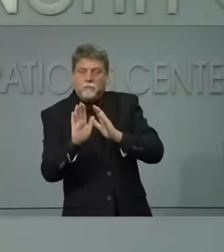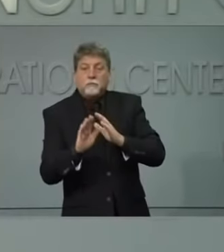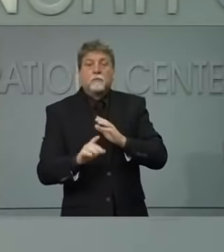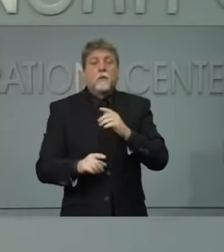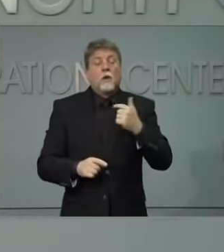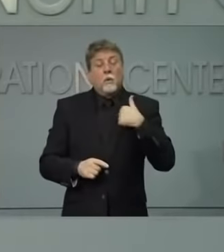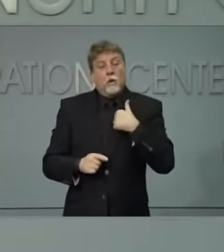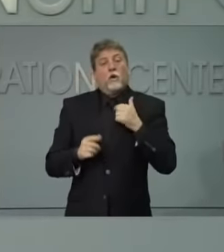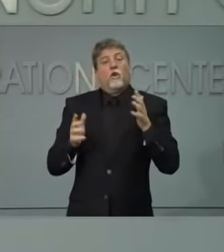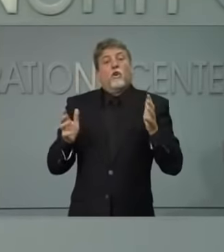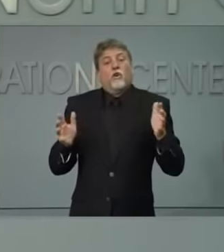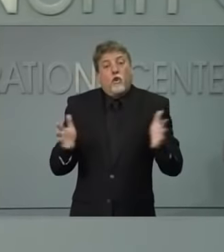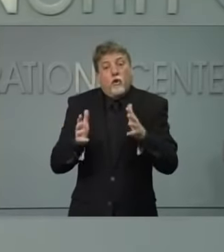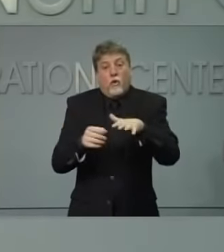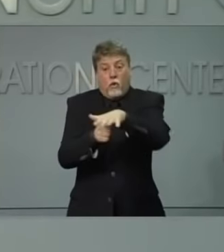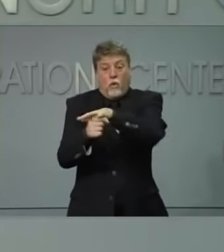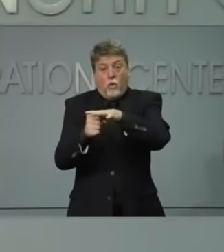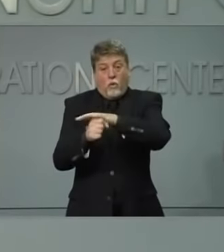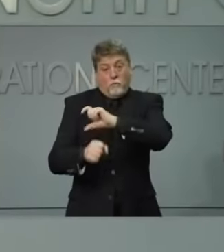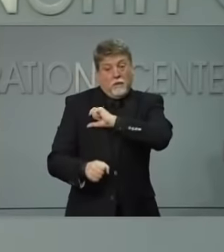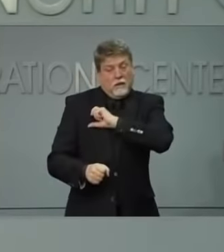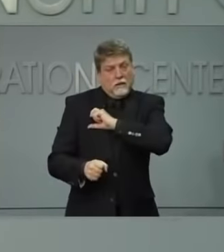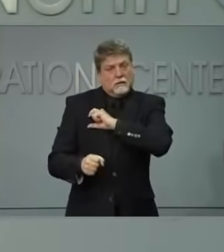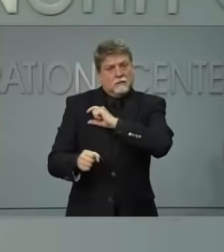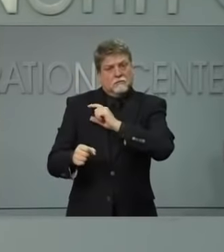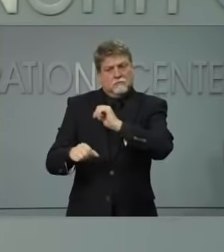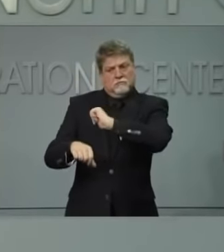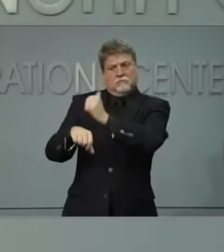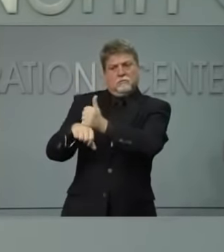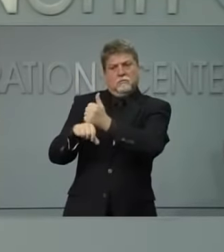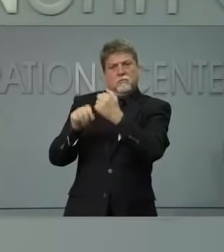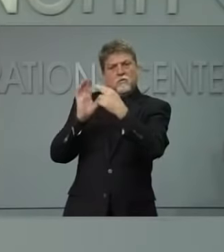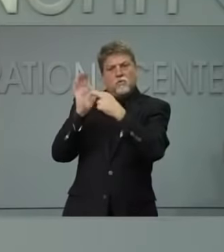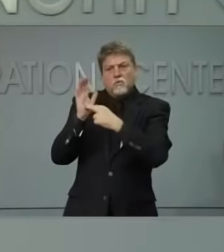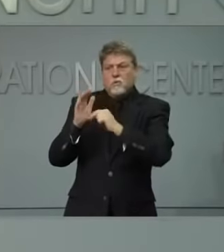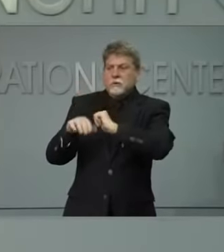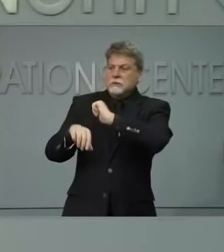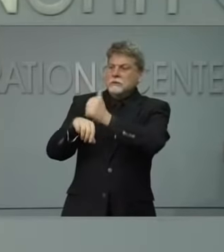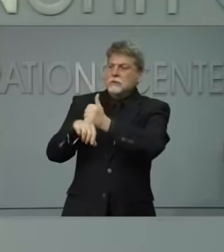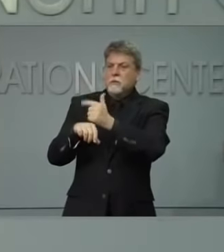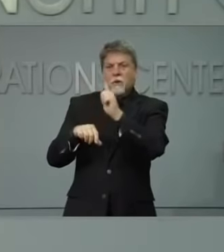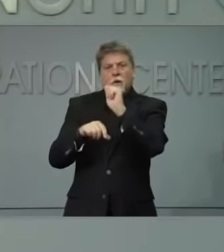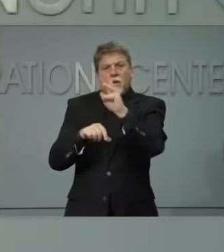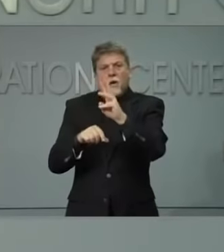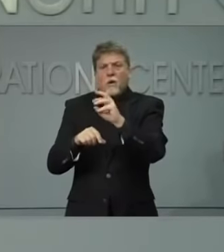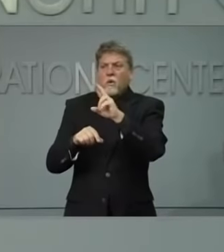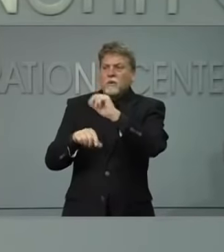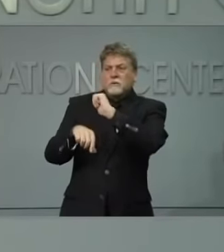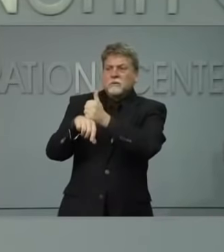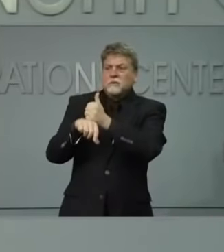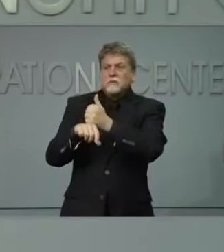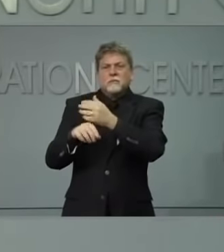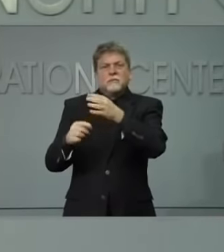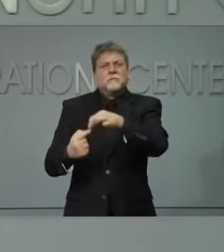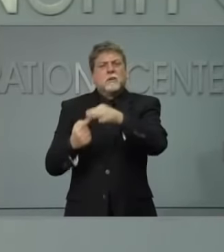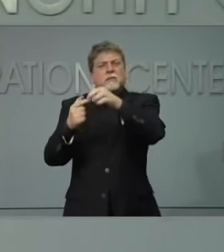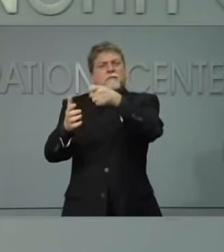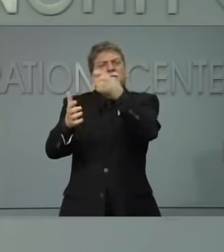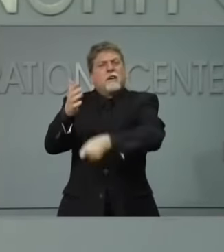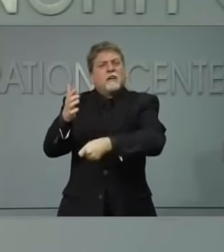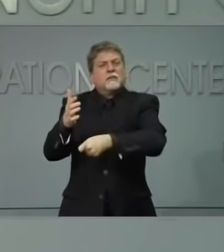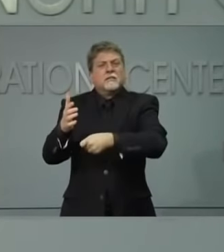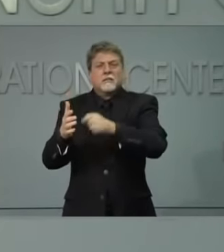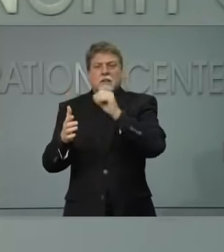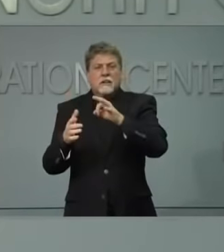allow for fines and other restrictions if businesses and people continue to disobey